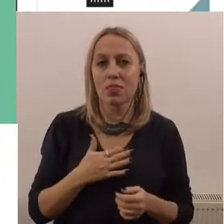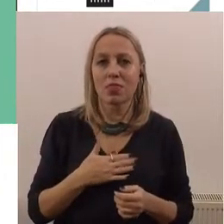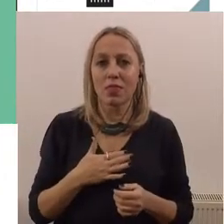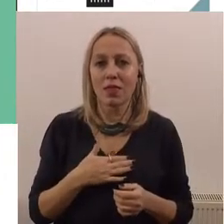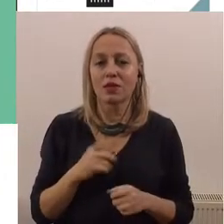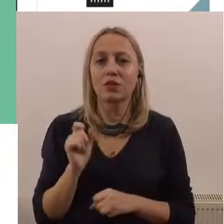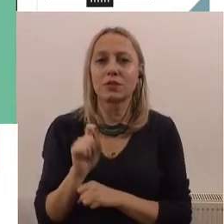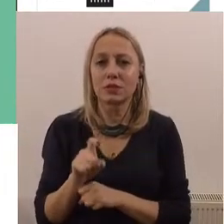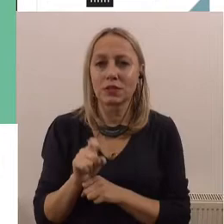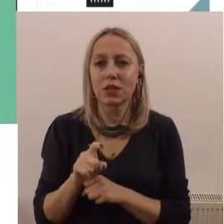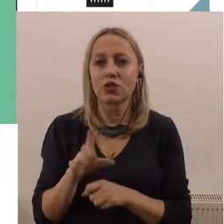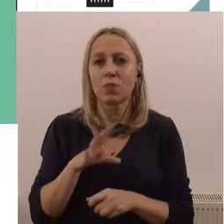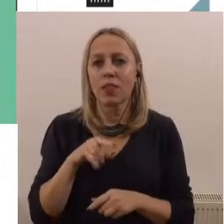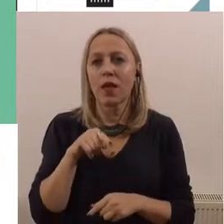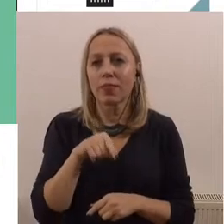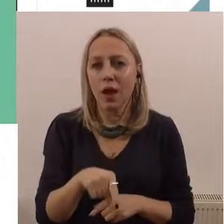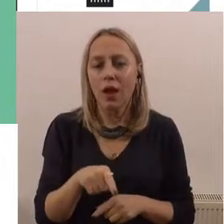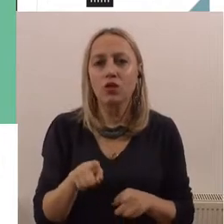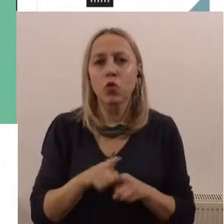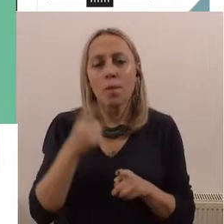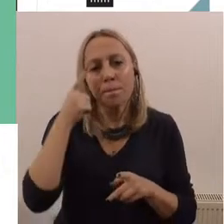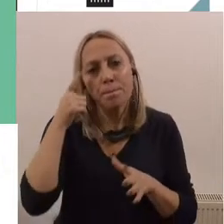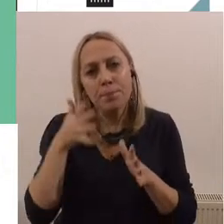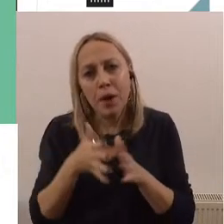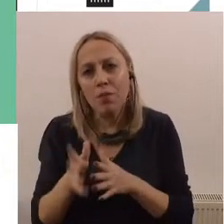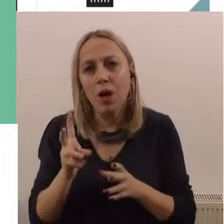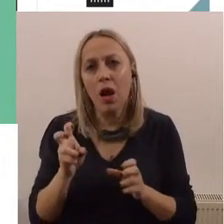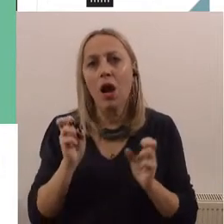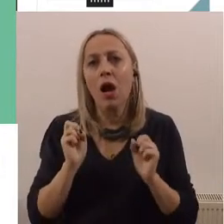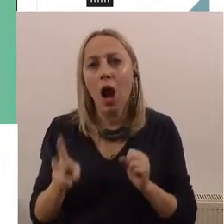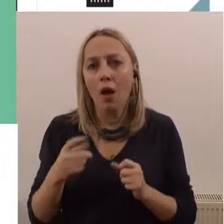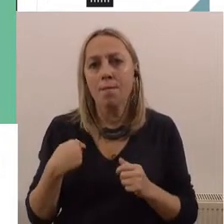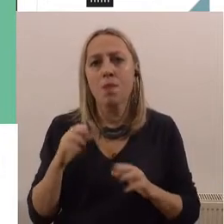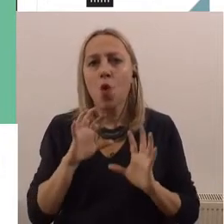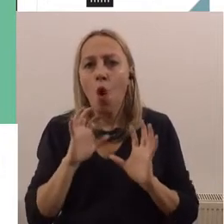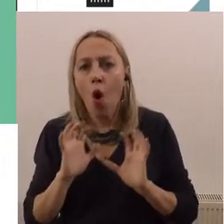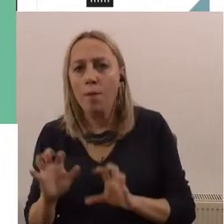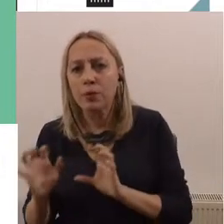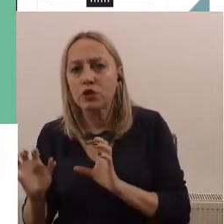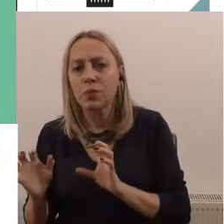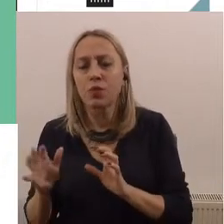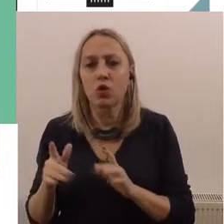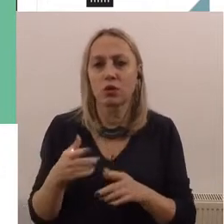checked the new communication in the park, try to